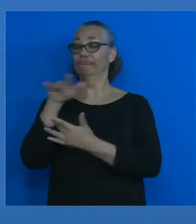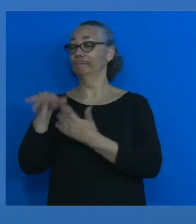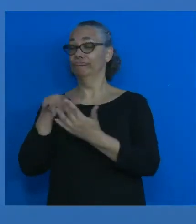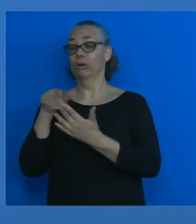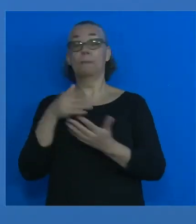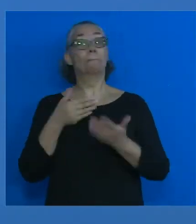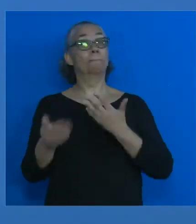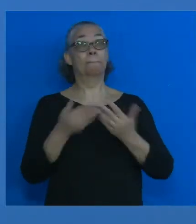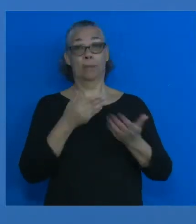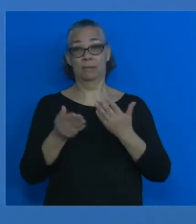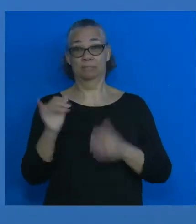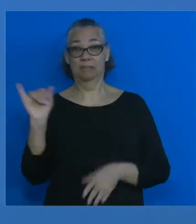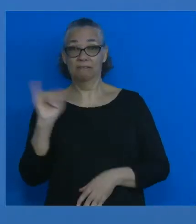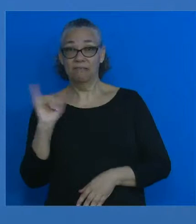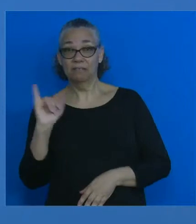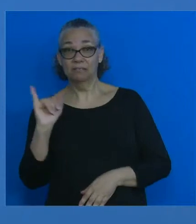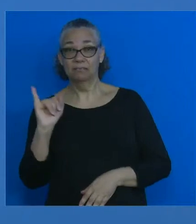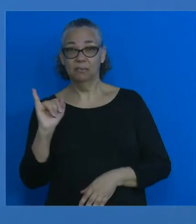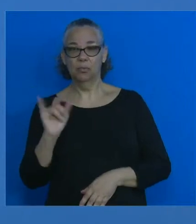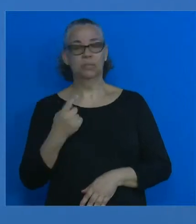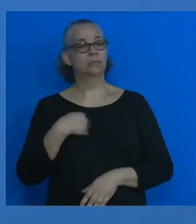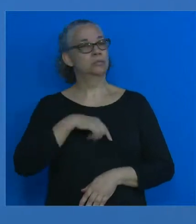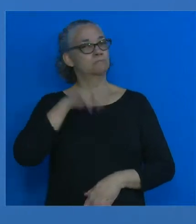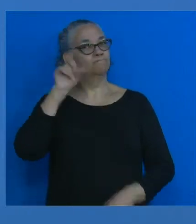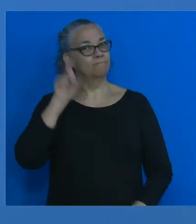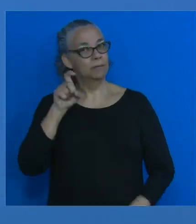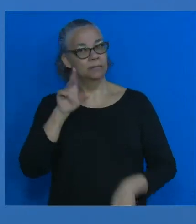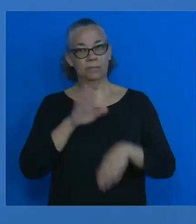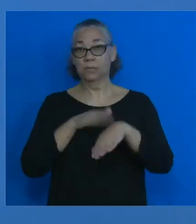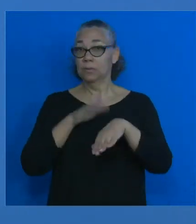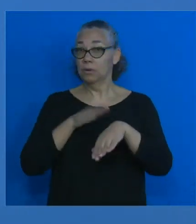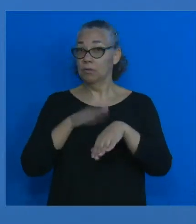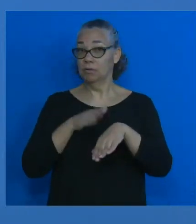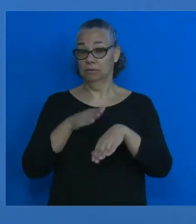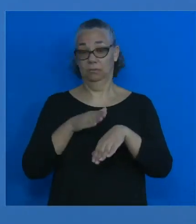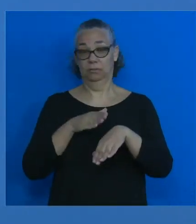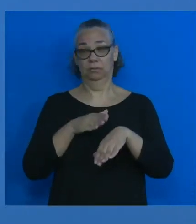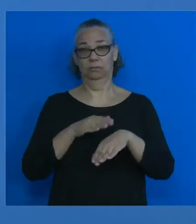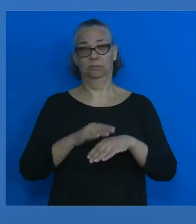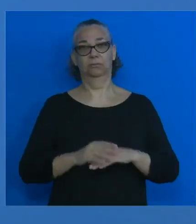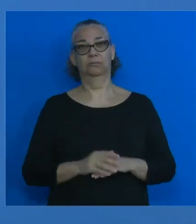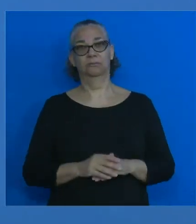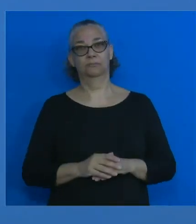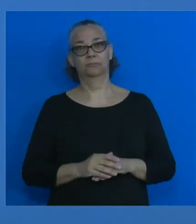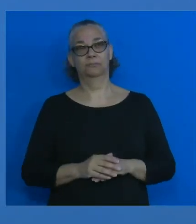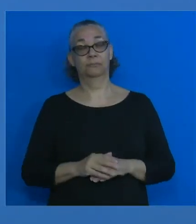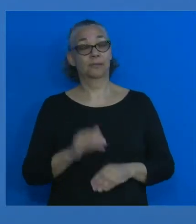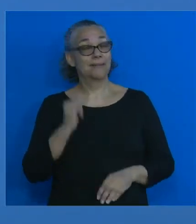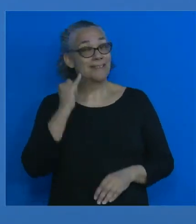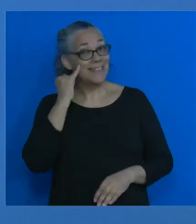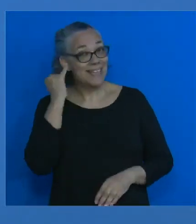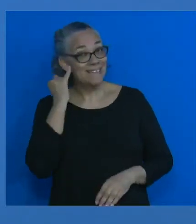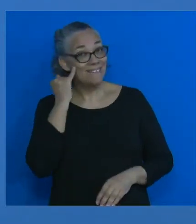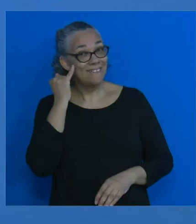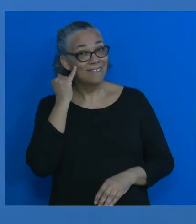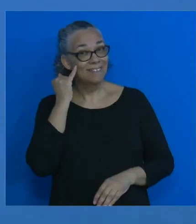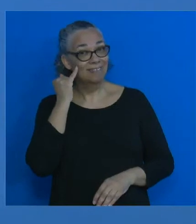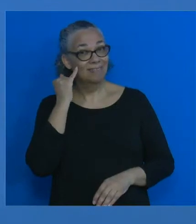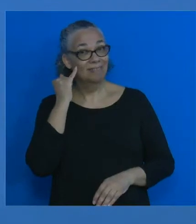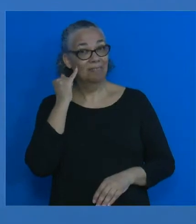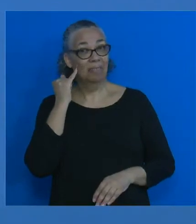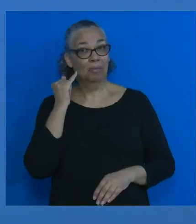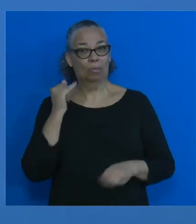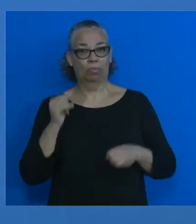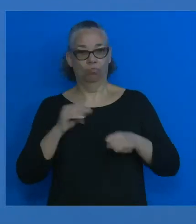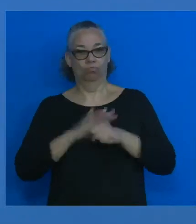be infected, and we have to take the precautions in that way. If there was a wide